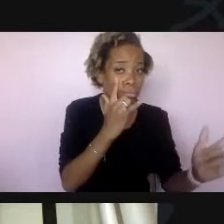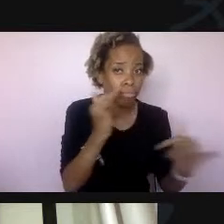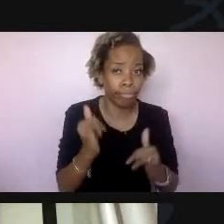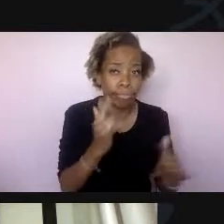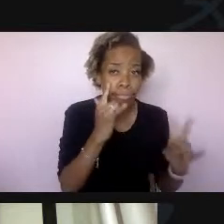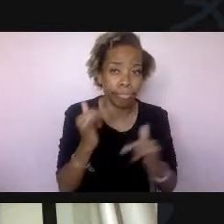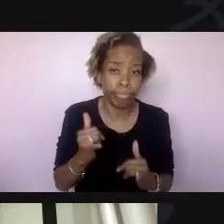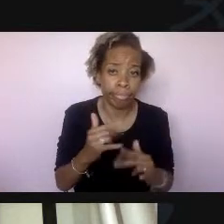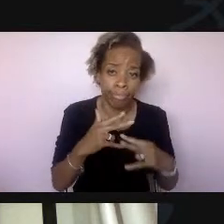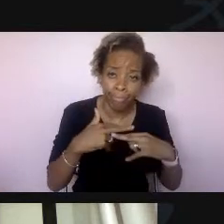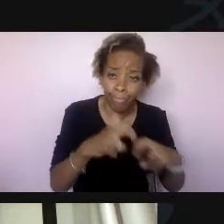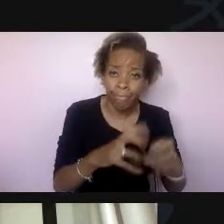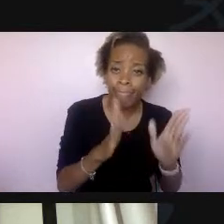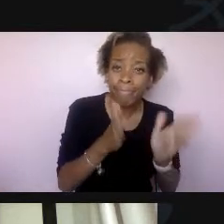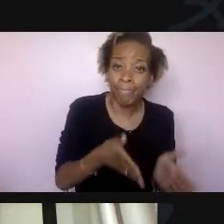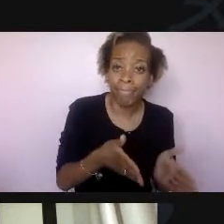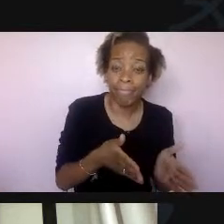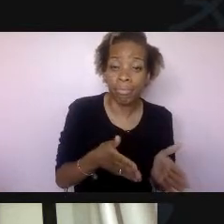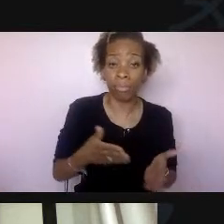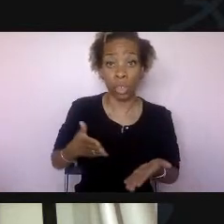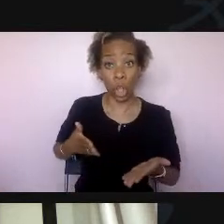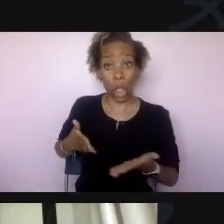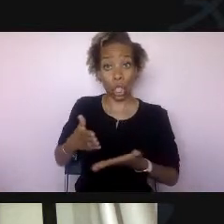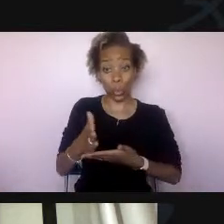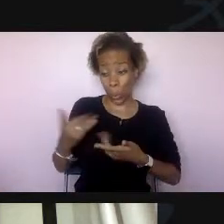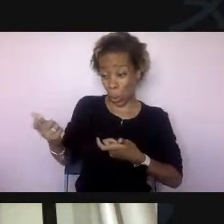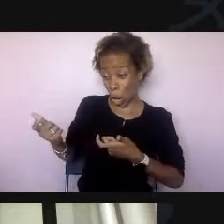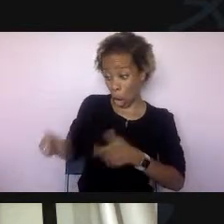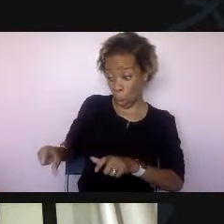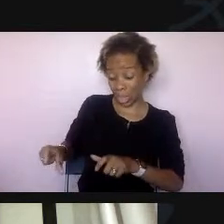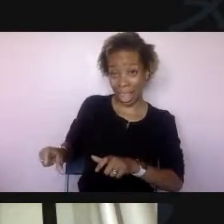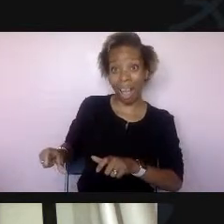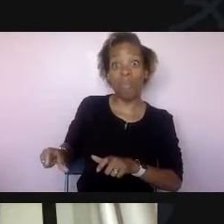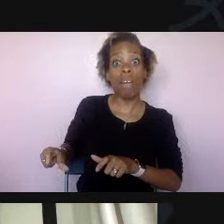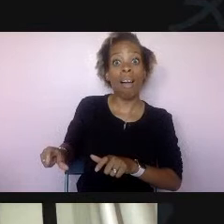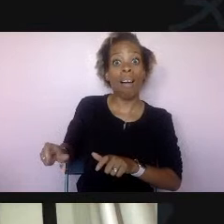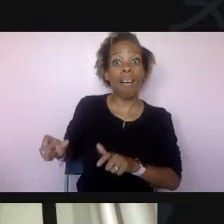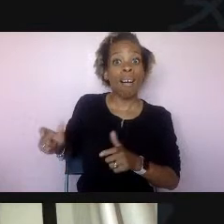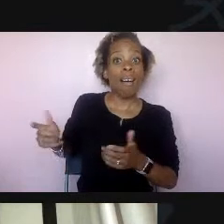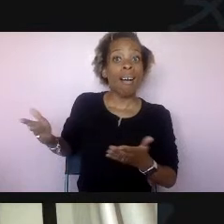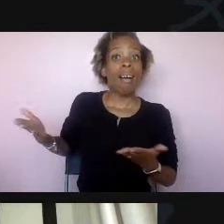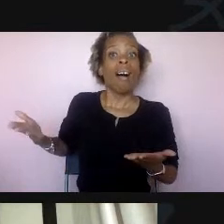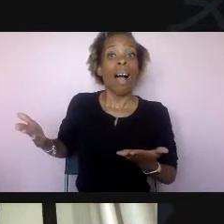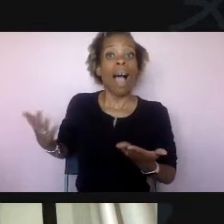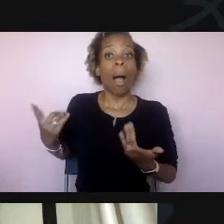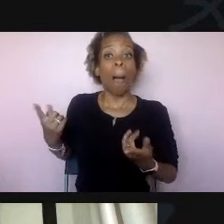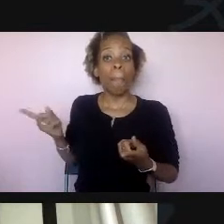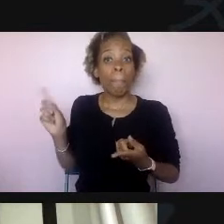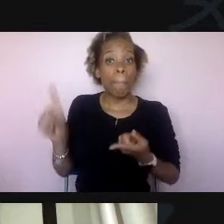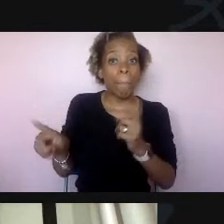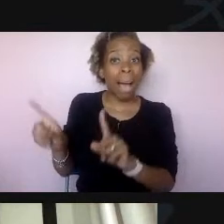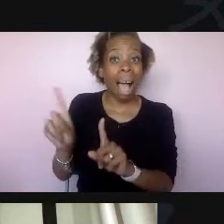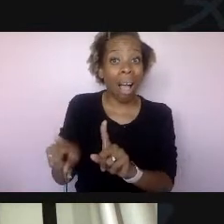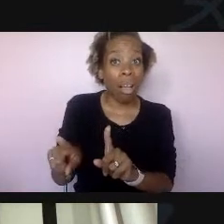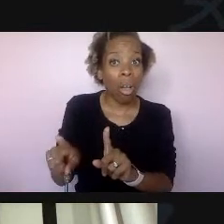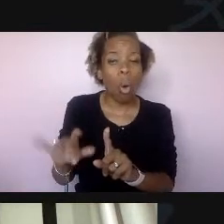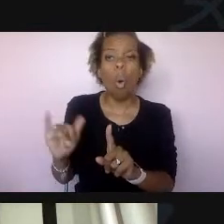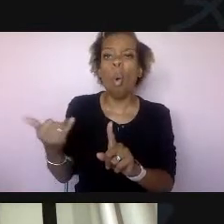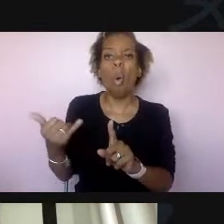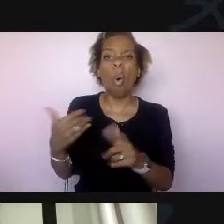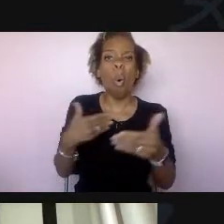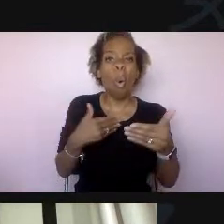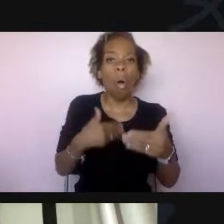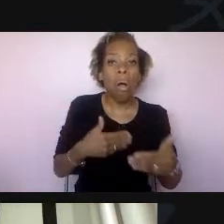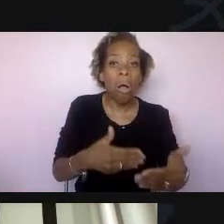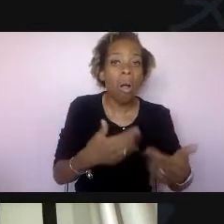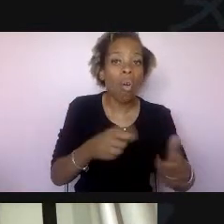we've sort of gone through the experience of lockdown, and now we're talking about return to work and what's that going to look like, or phased home working, etc. I think we've got to be